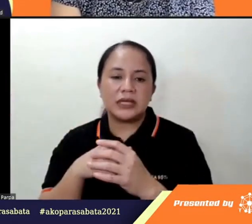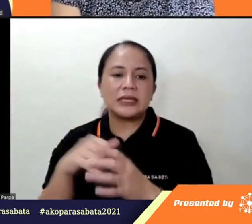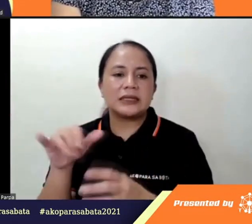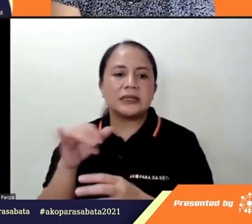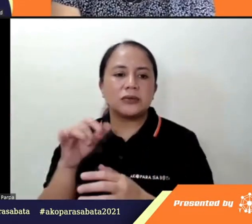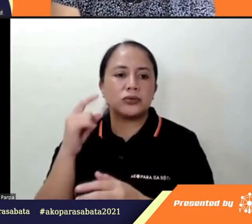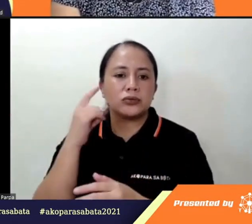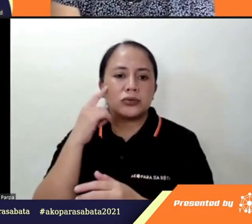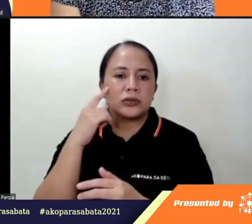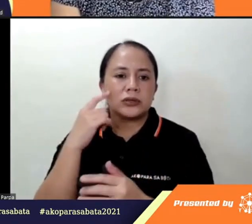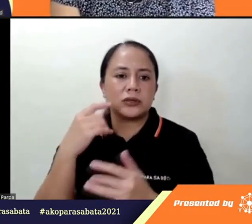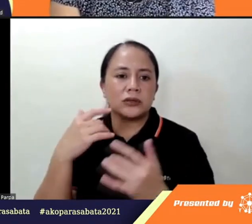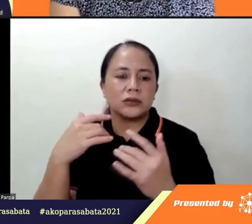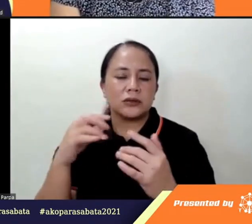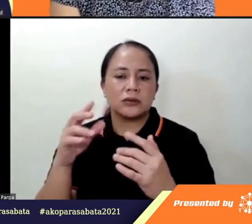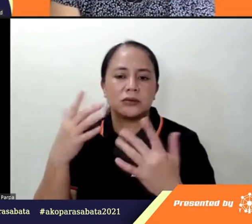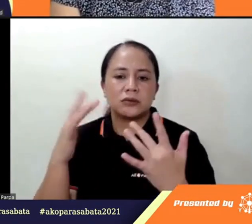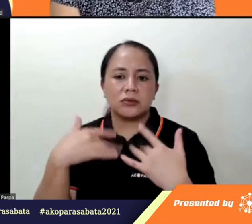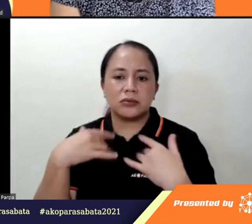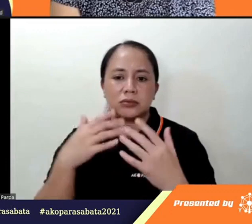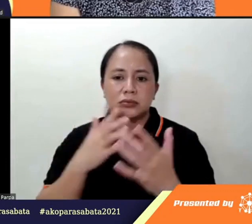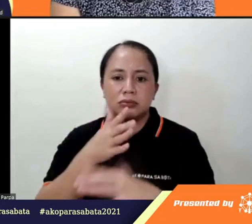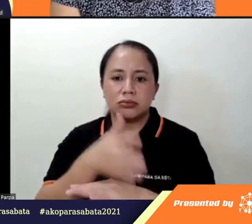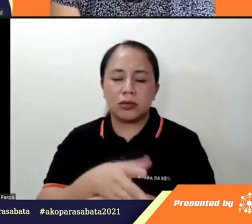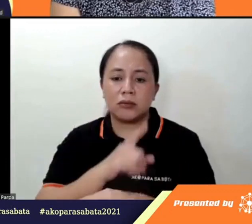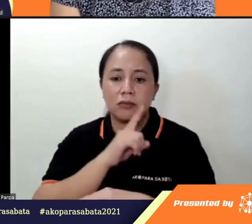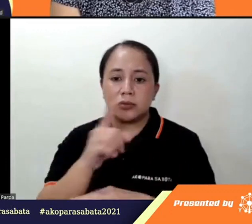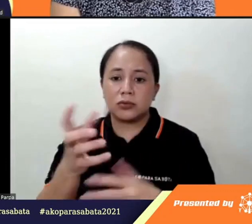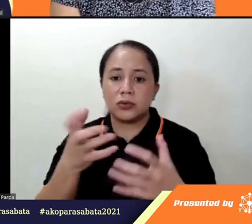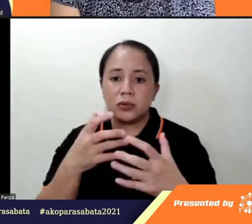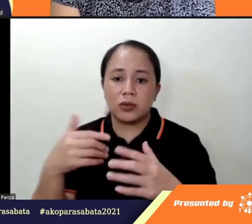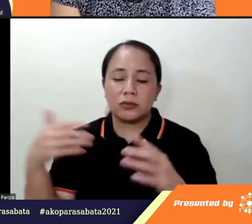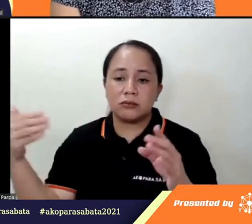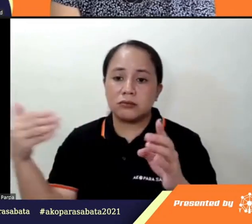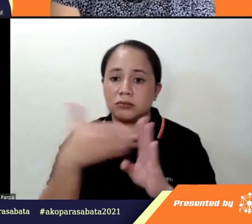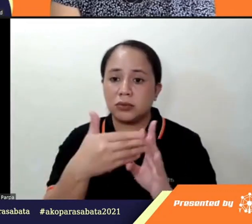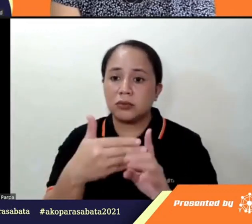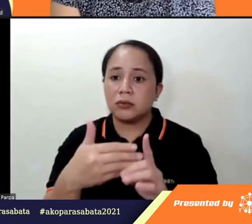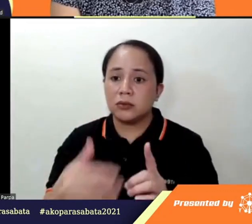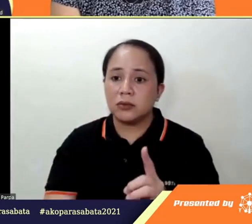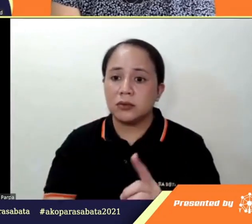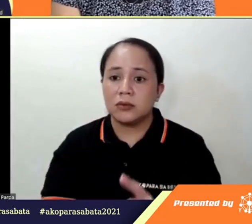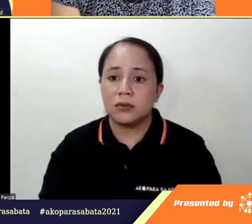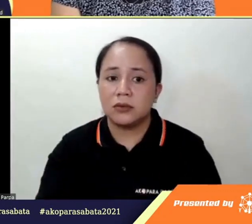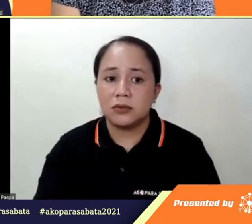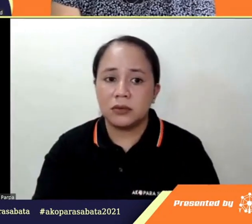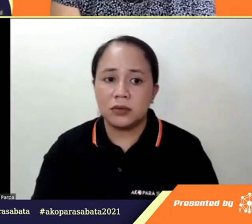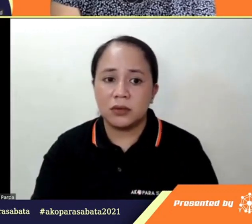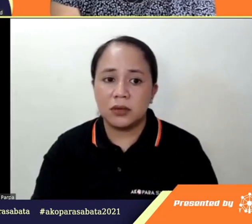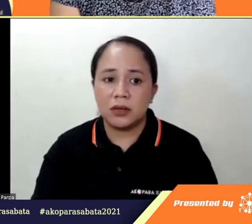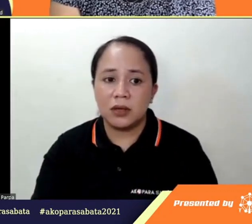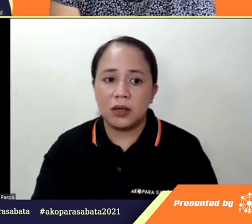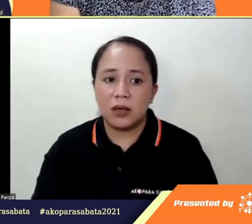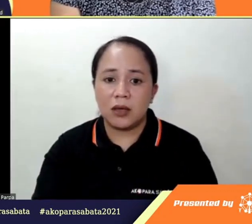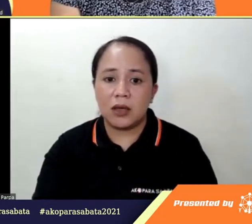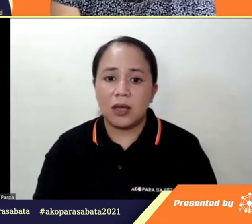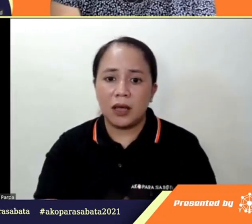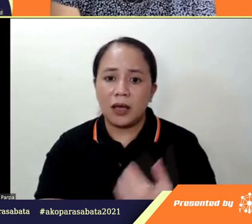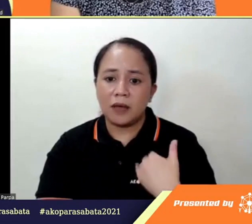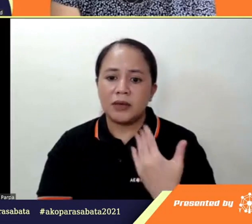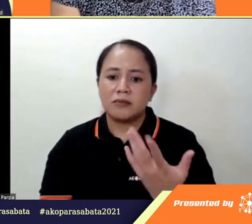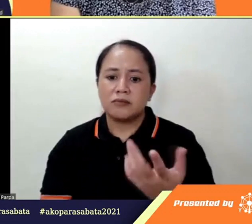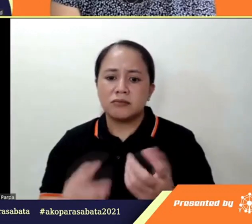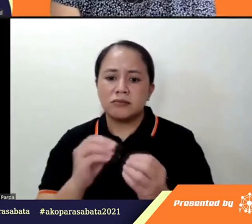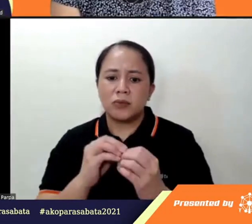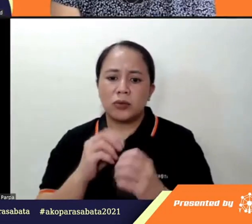akala mo careless lang sa crossing the road, but actually gusto nilang masagasaan sila. Oh my. Oo. So mas